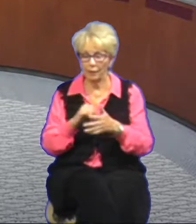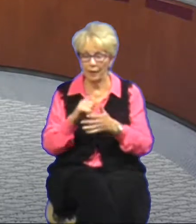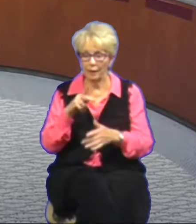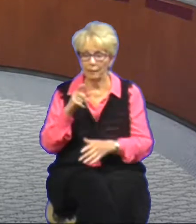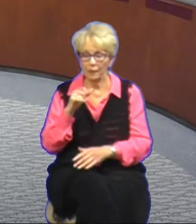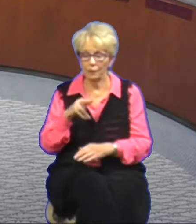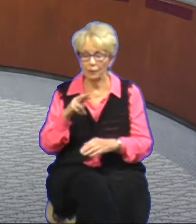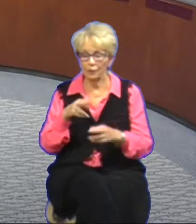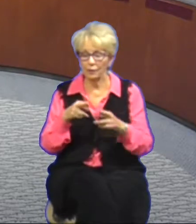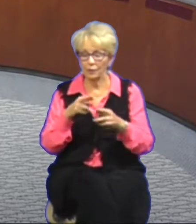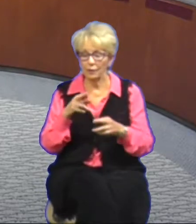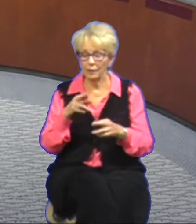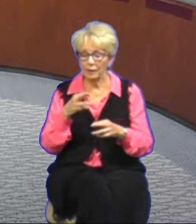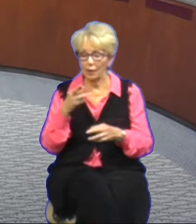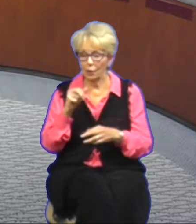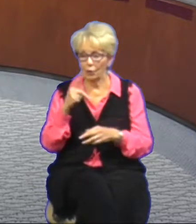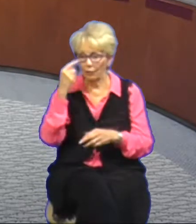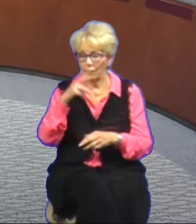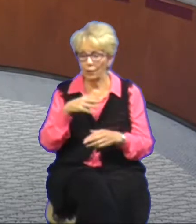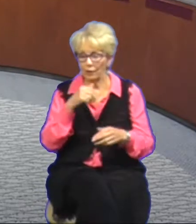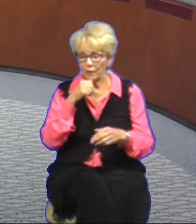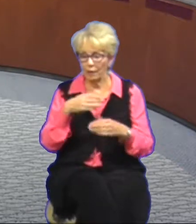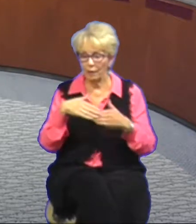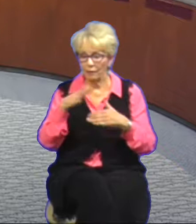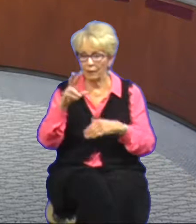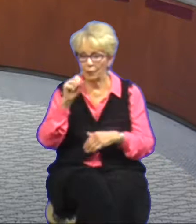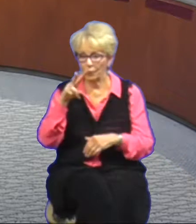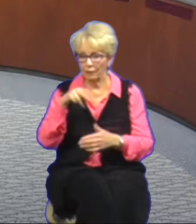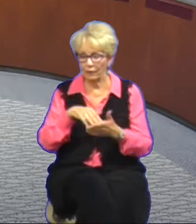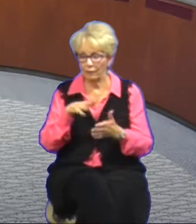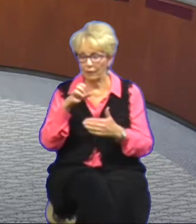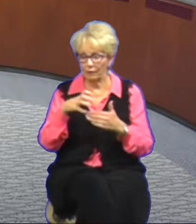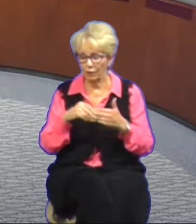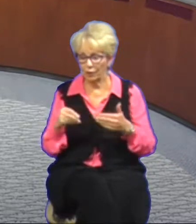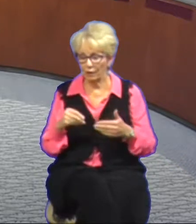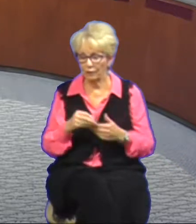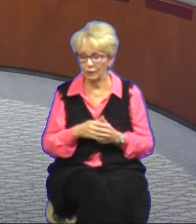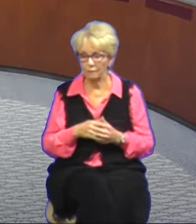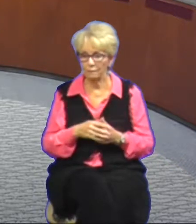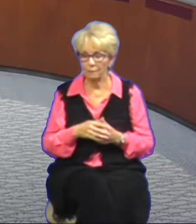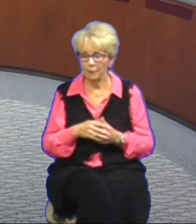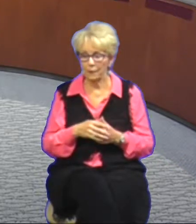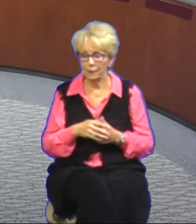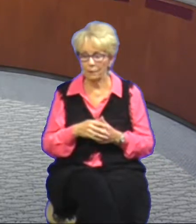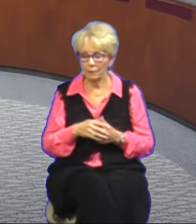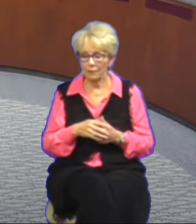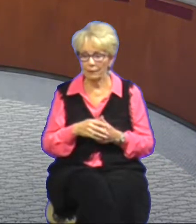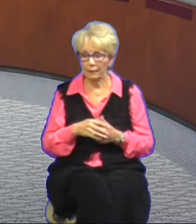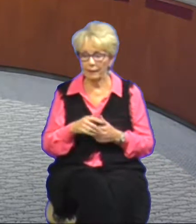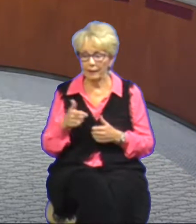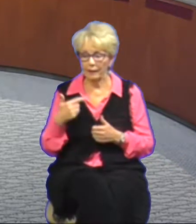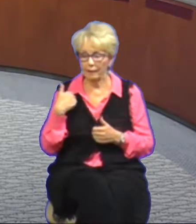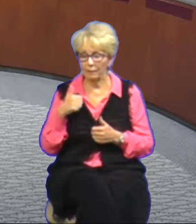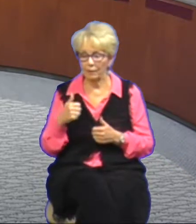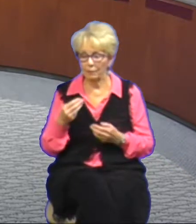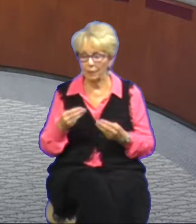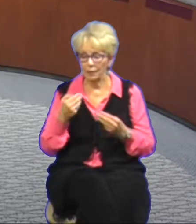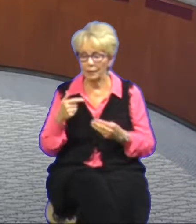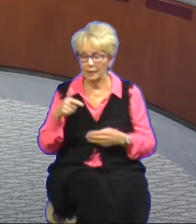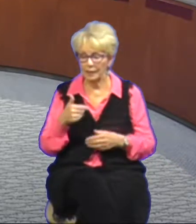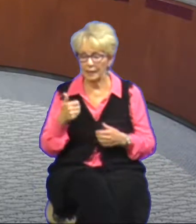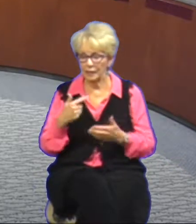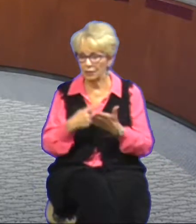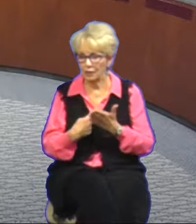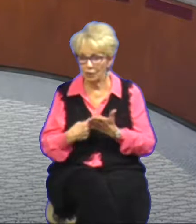Appalachian Region Commission grant for the amount of not to exceed $12,500. Second. I have a motion and a second. Any